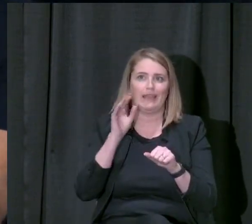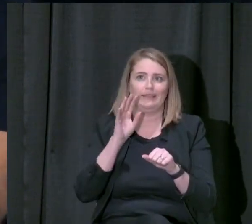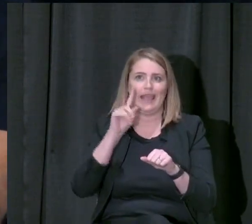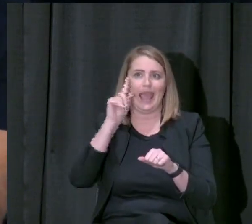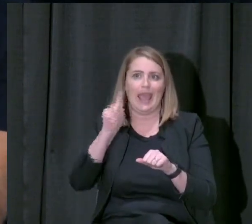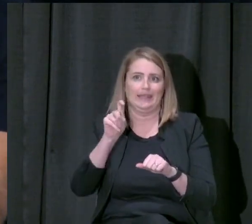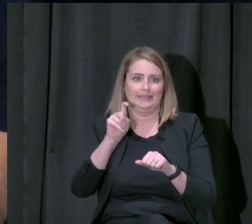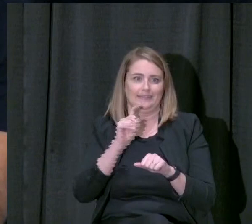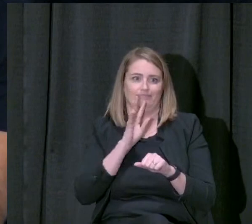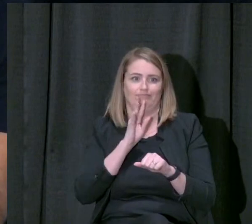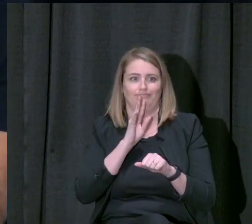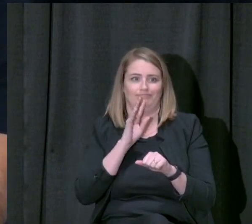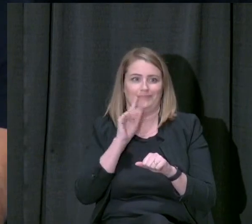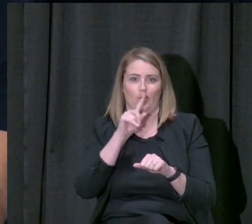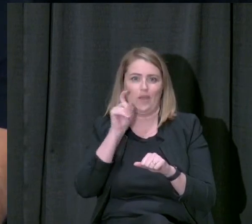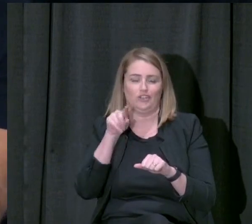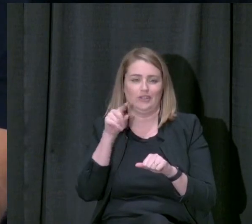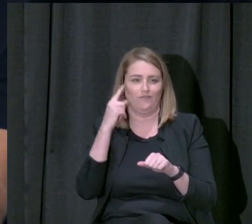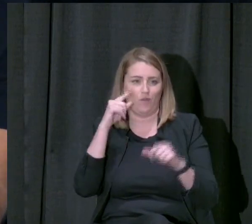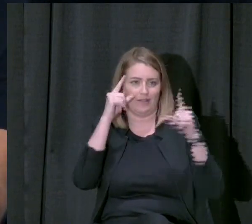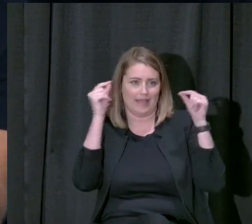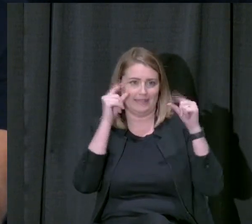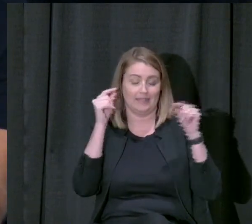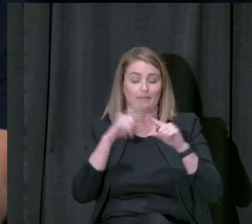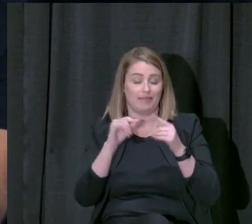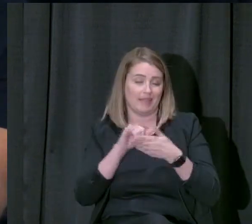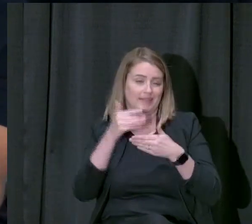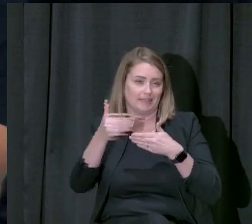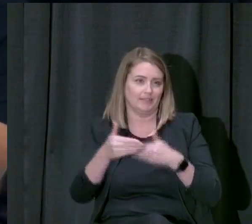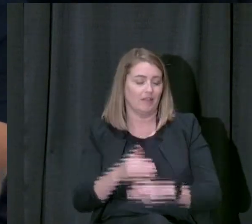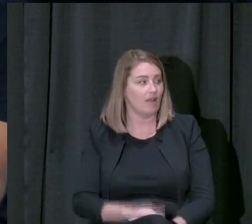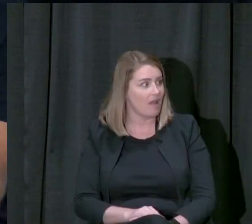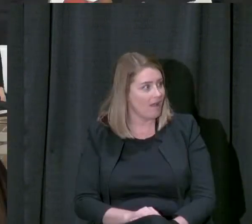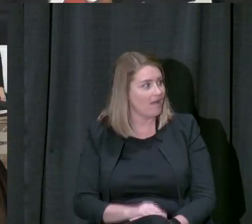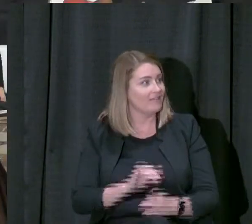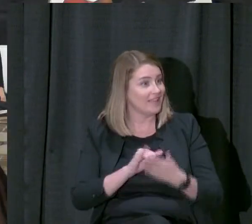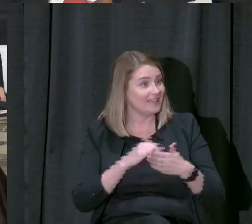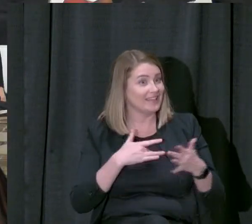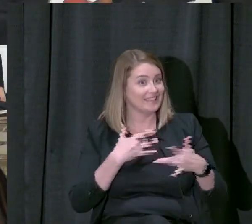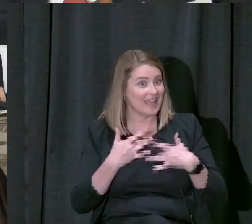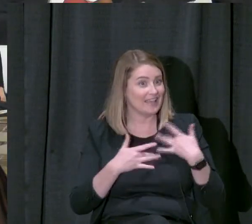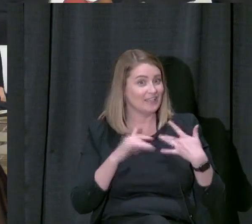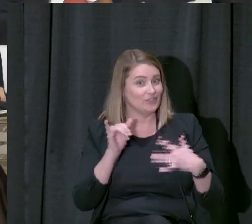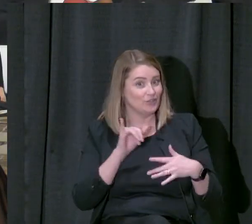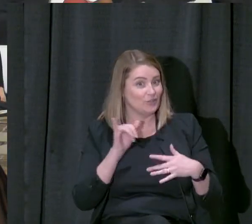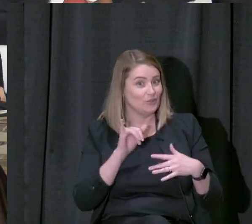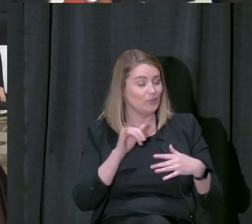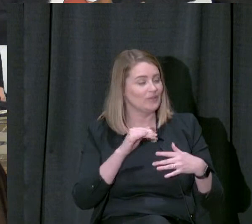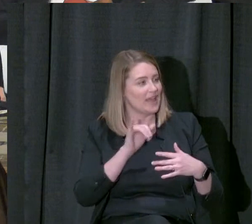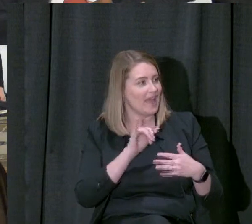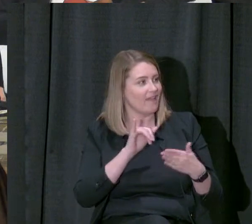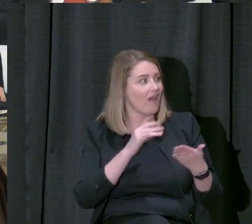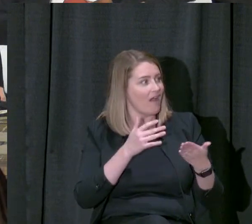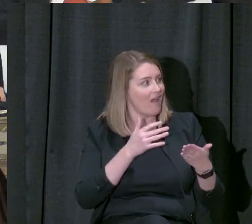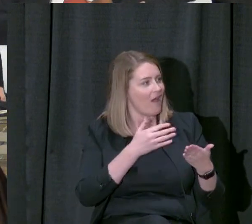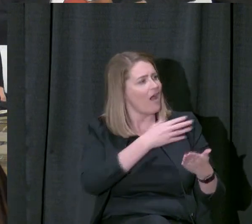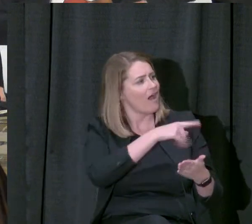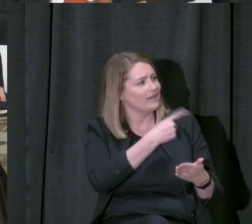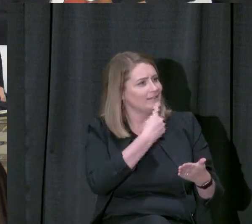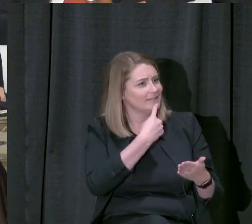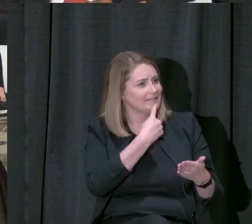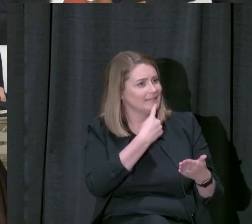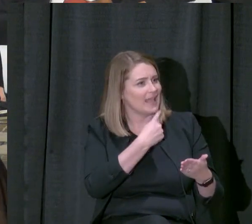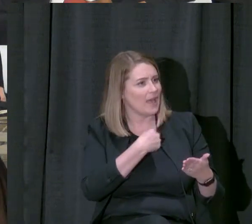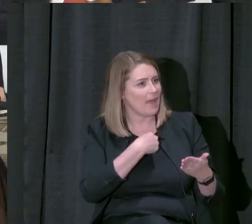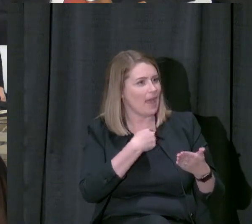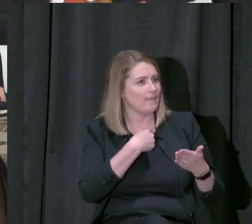that is the next steps. That's the 2.0 of the glasses. I mean, that's kind of the big excitement that people are about ChatGPT, right? So they're saying, oh, I'll write it. Write me a